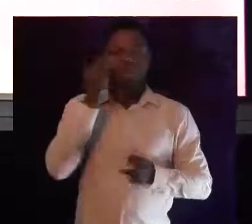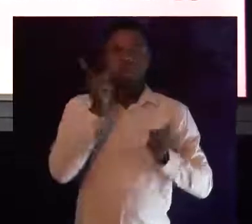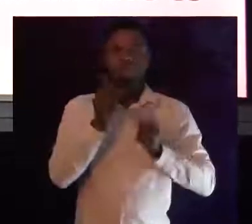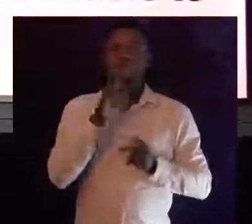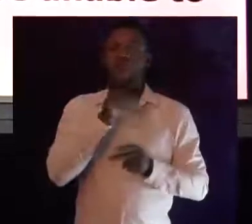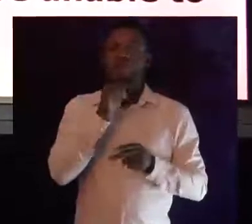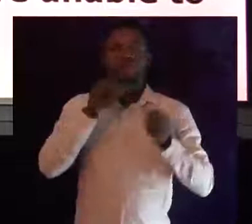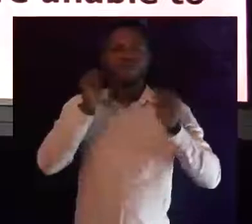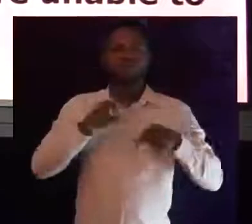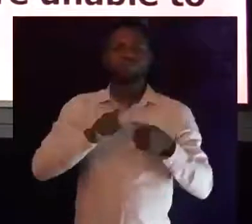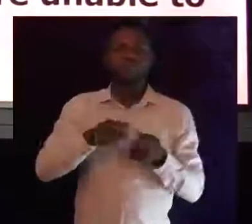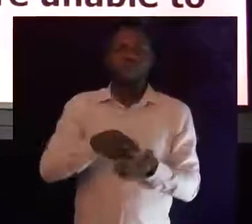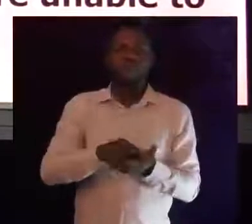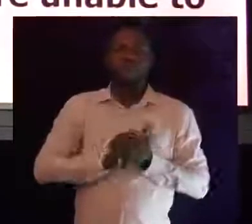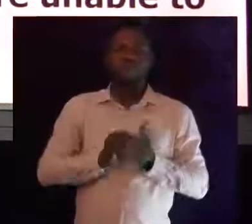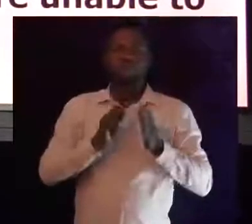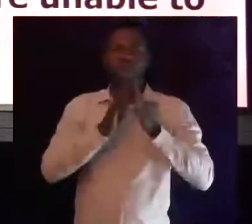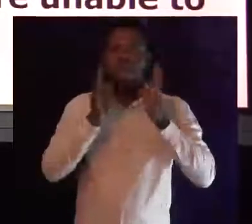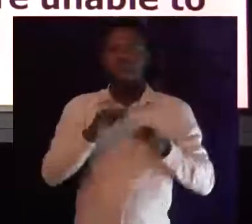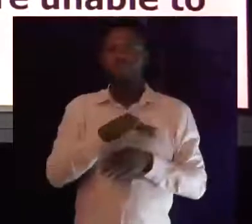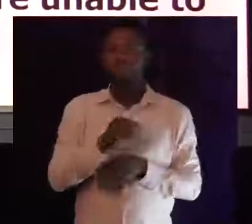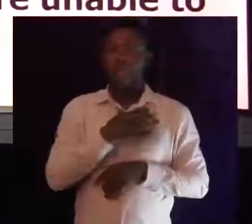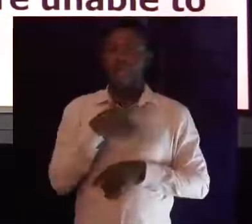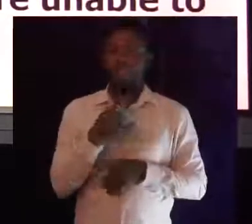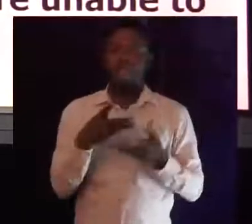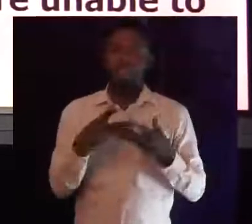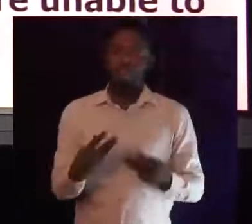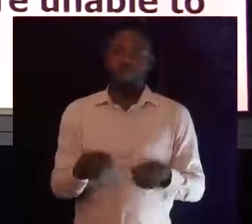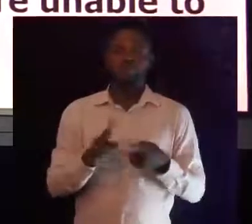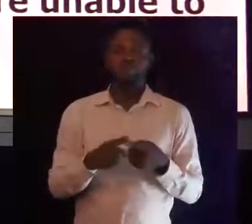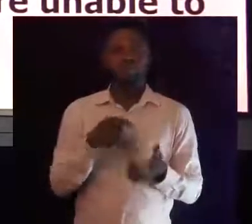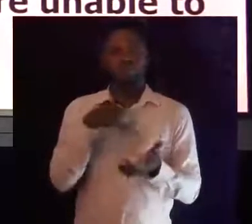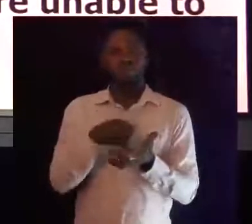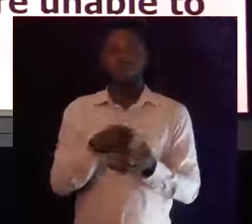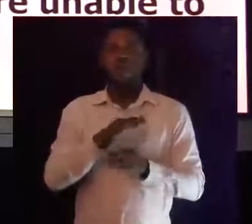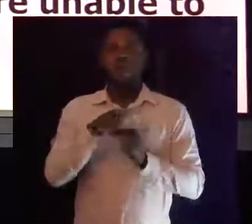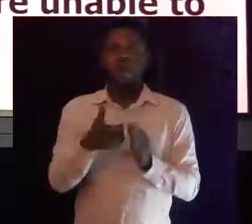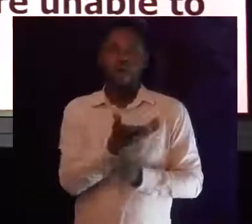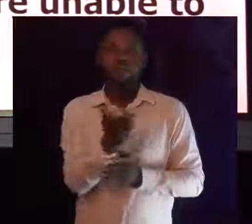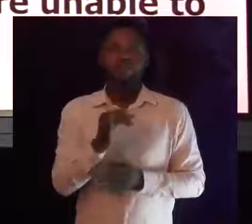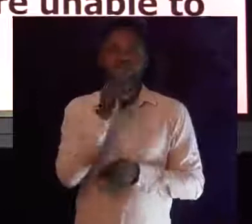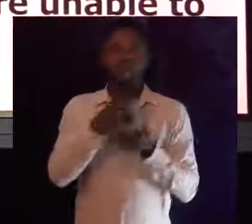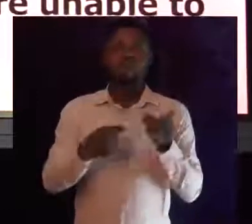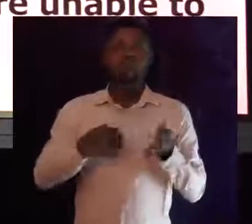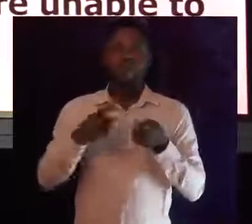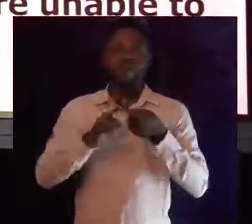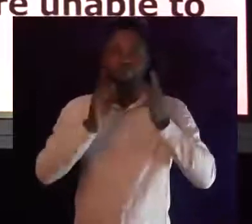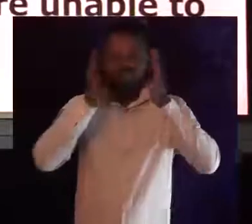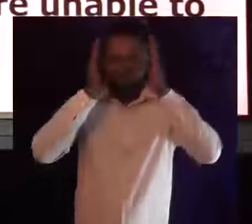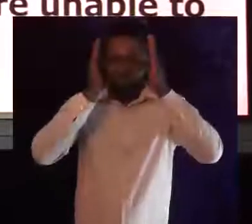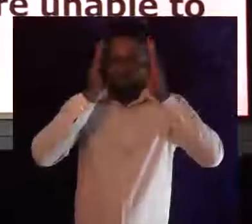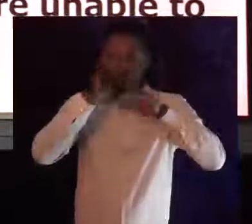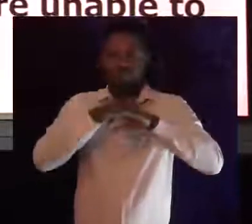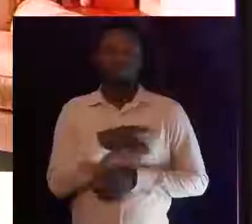people are unable to own houses and the solution to this. All this is what we want to focus on